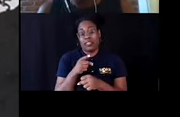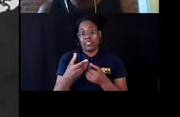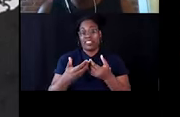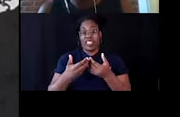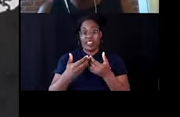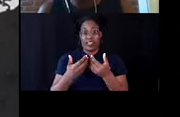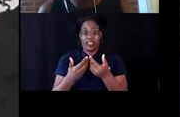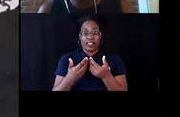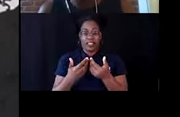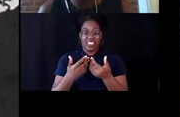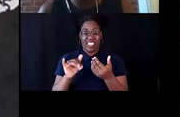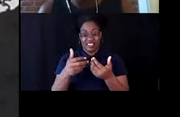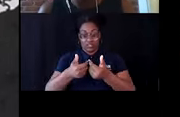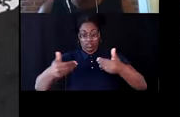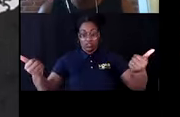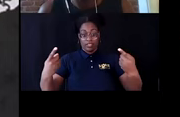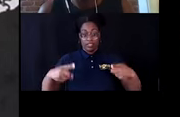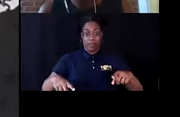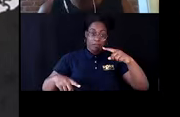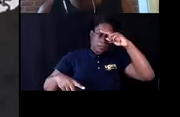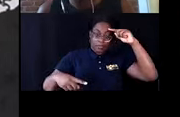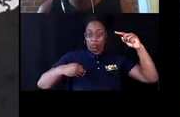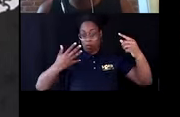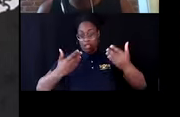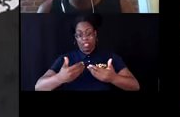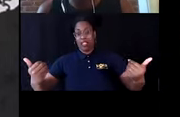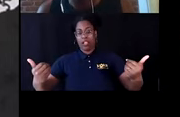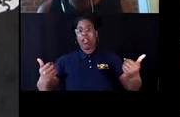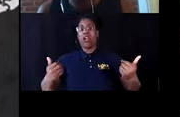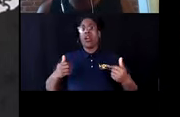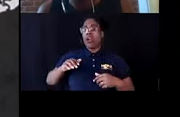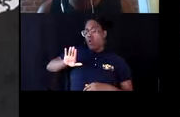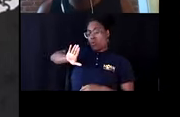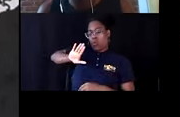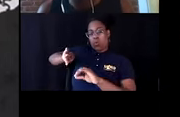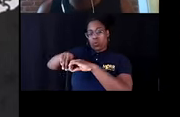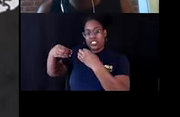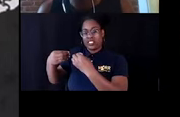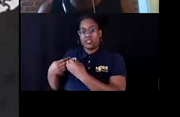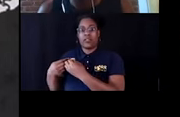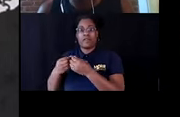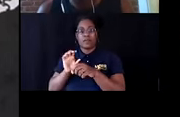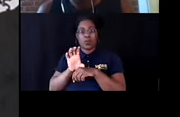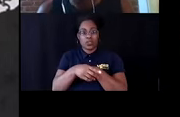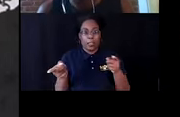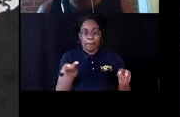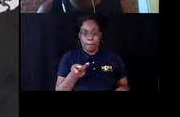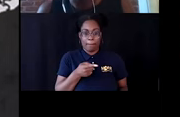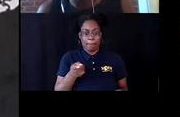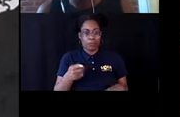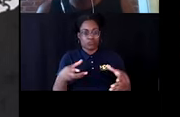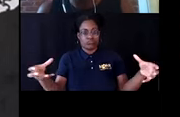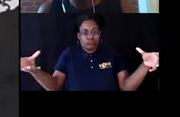Black Freedom Summer of the mid-1960s. She wrote Black Woman's Manifesto, or Double Jeopardy, to be Black and female. That